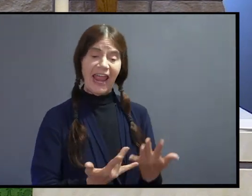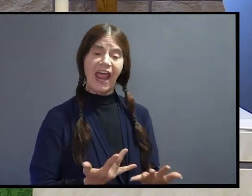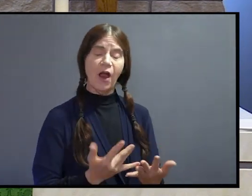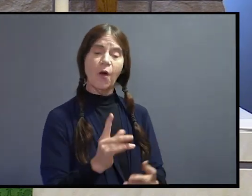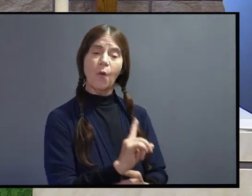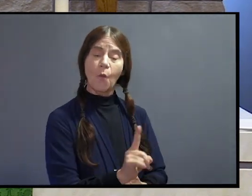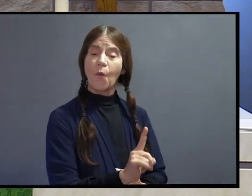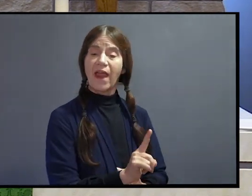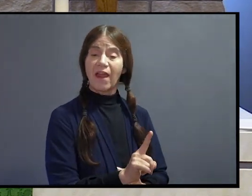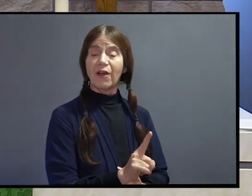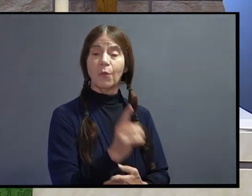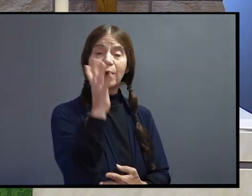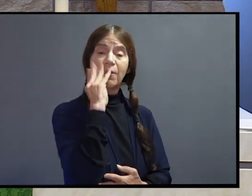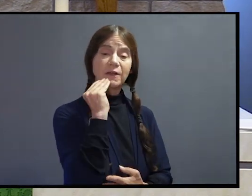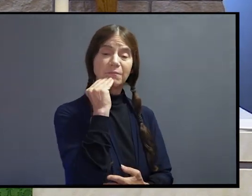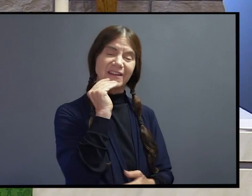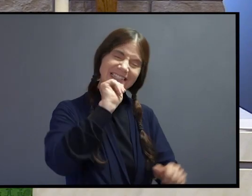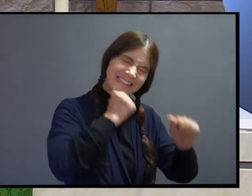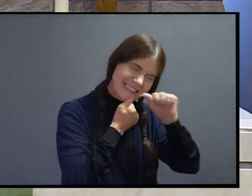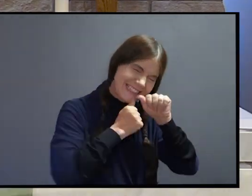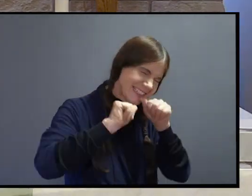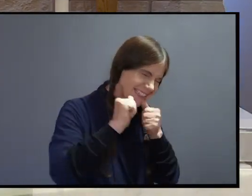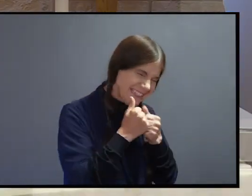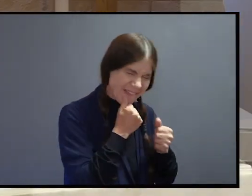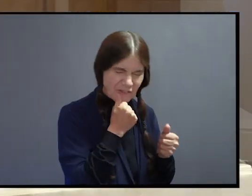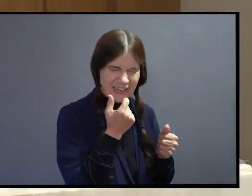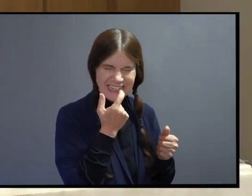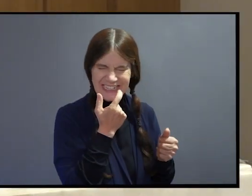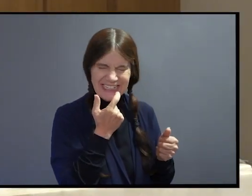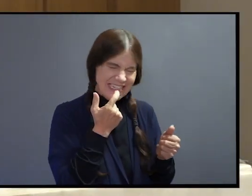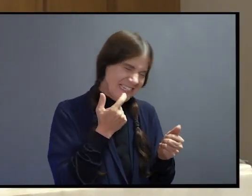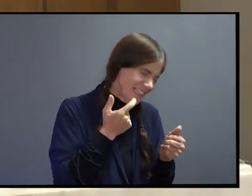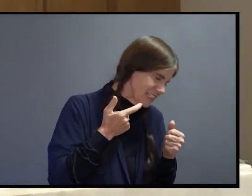weeping and gnashing of teeth.